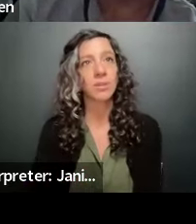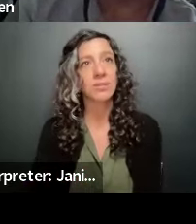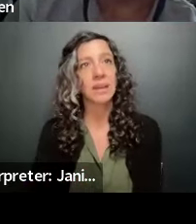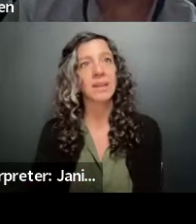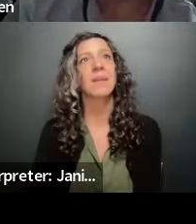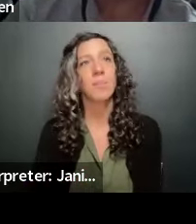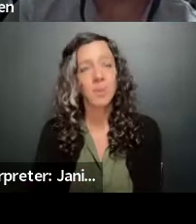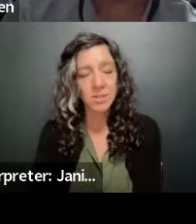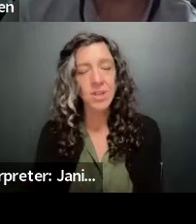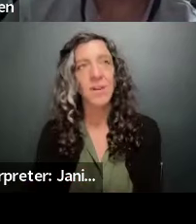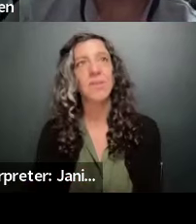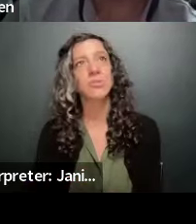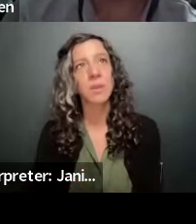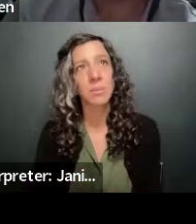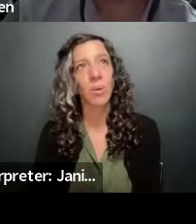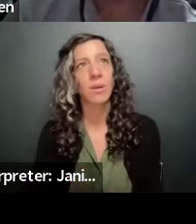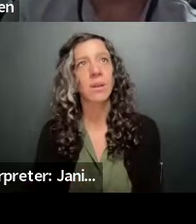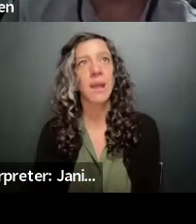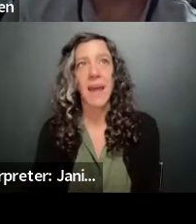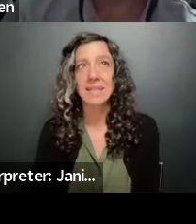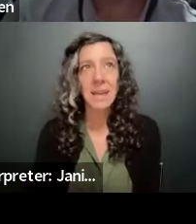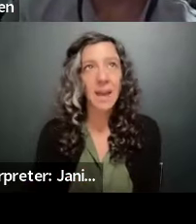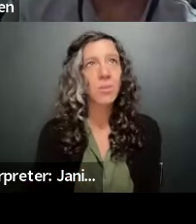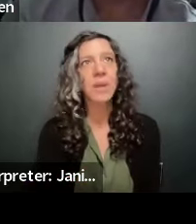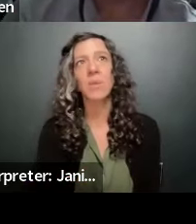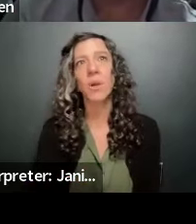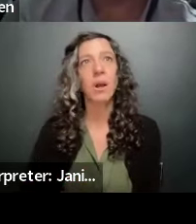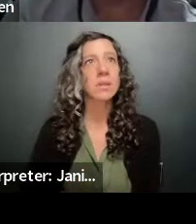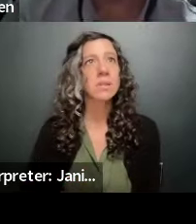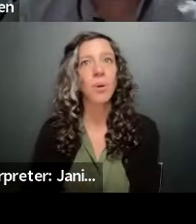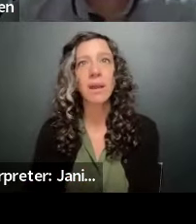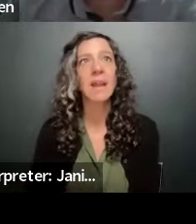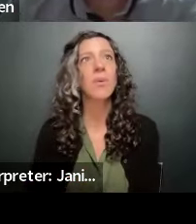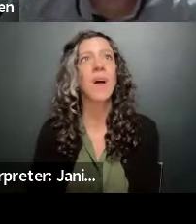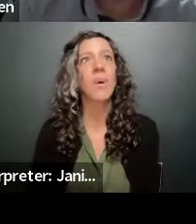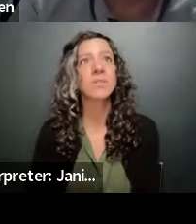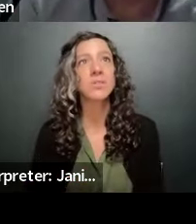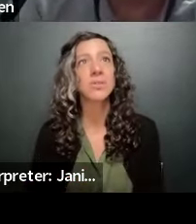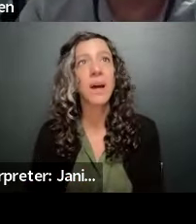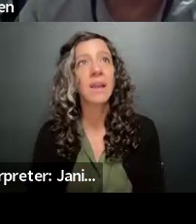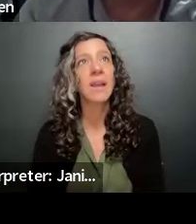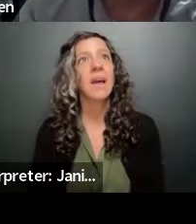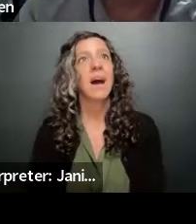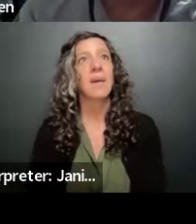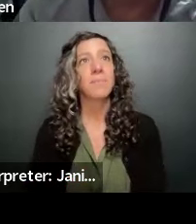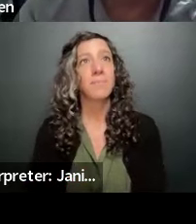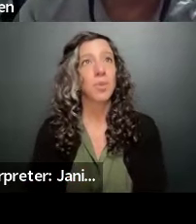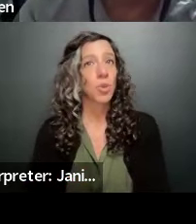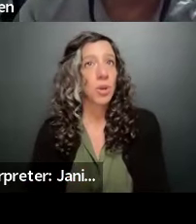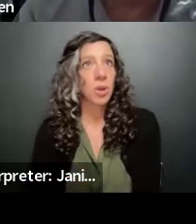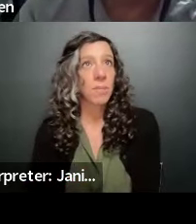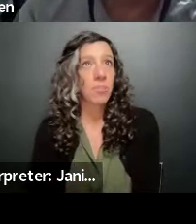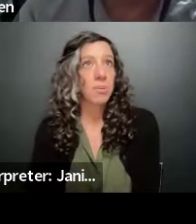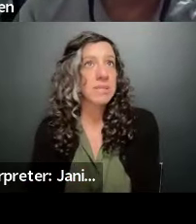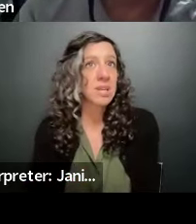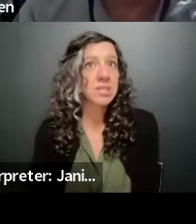support what you said. Putting yourself out there is really important. And together we can work on supporting anyone that wants to do that.